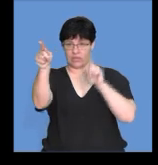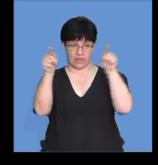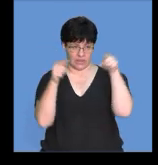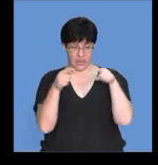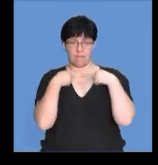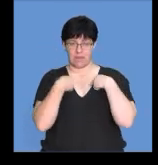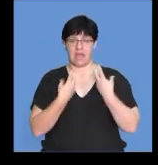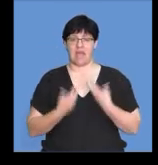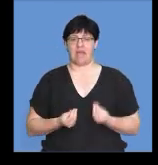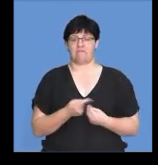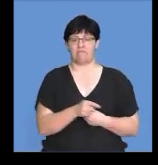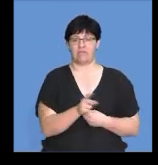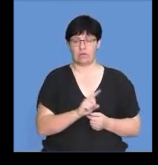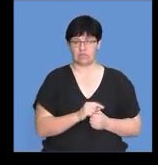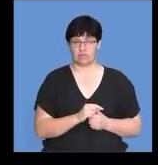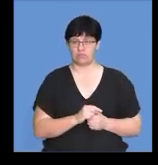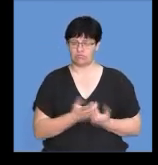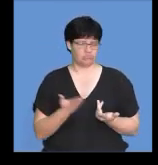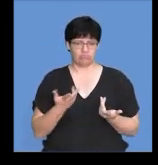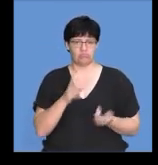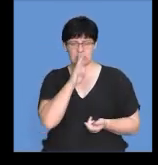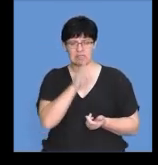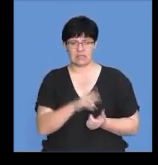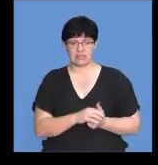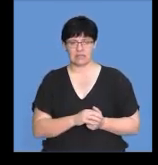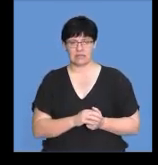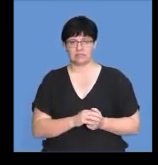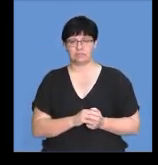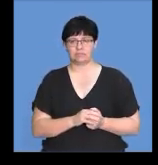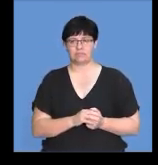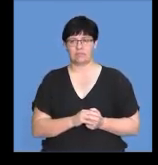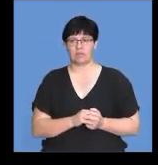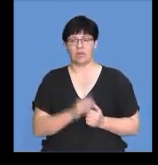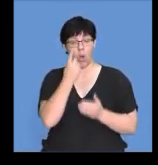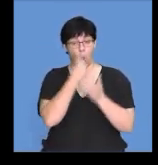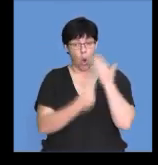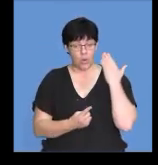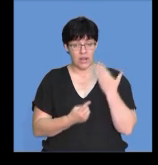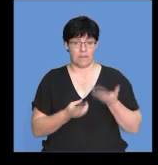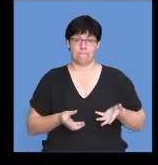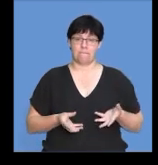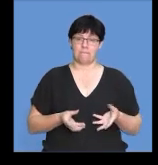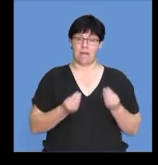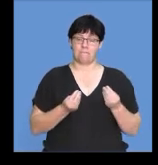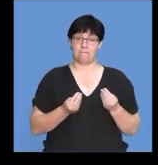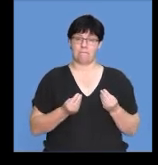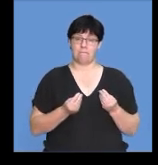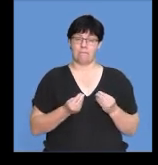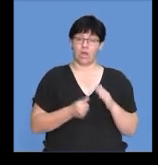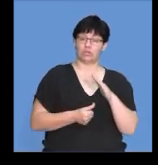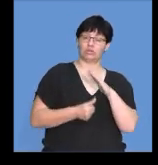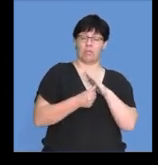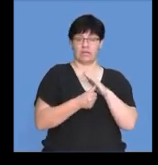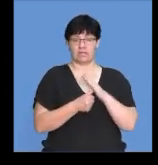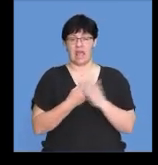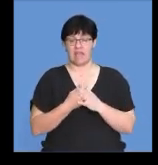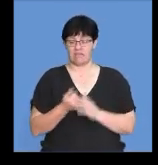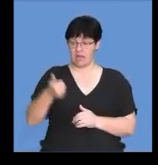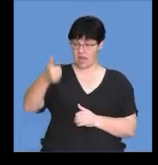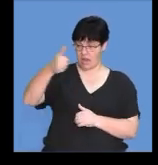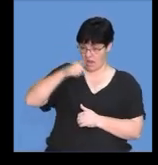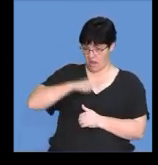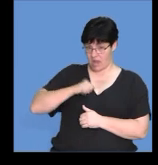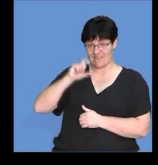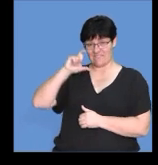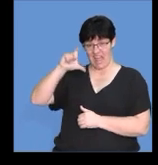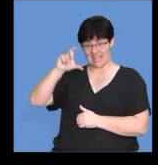have this? So the answer is quite obvious. So the only way she can have the dominant allele is if she's inherited a dominant